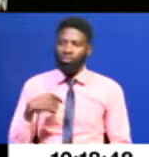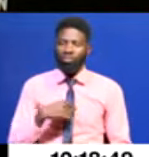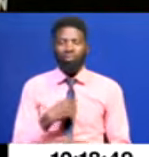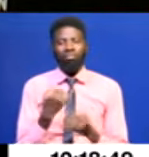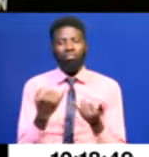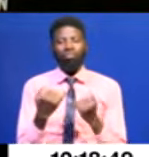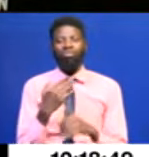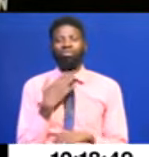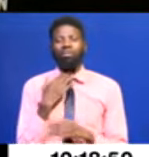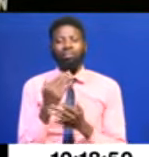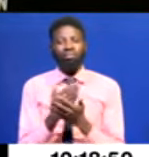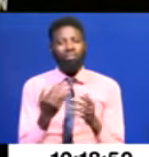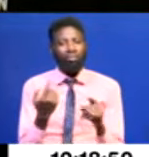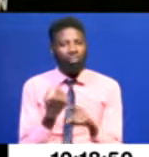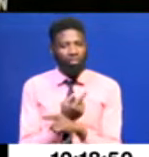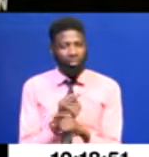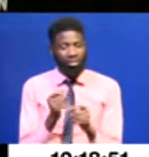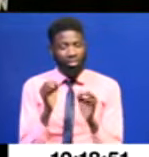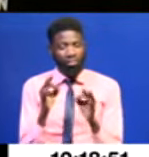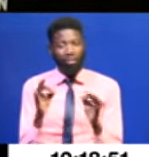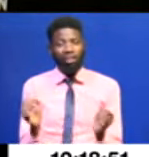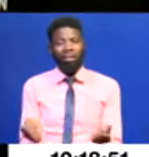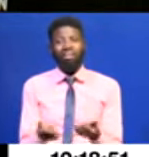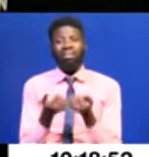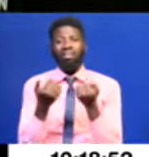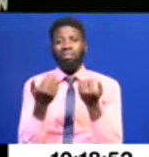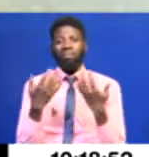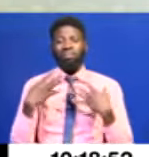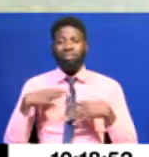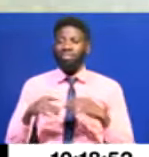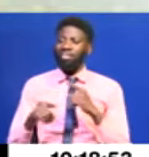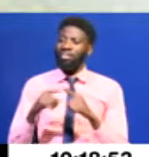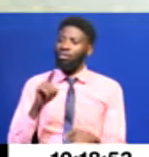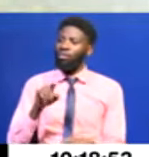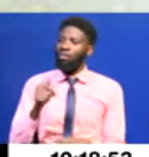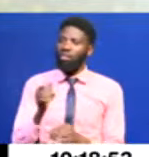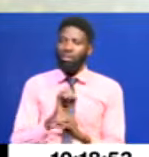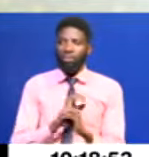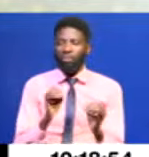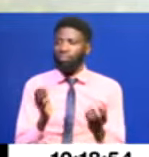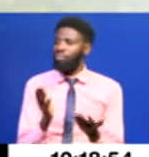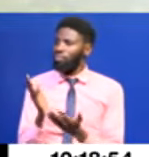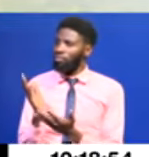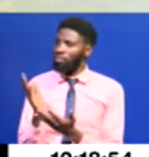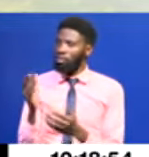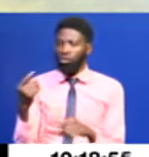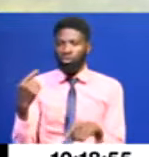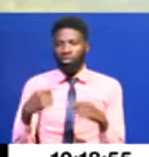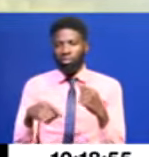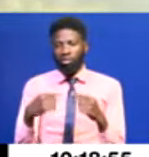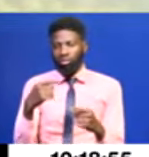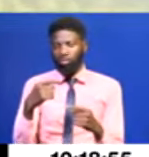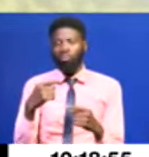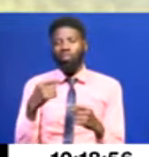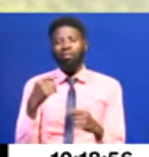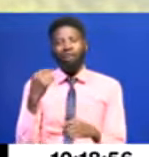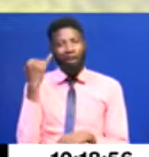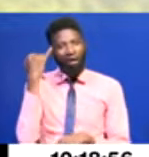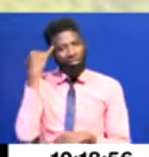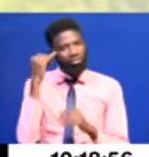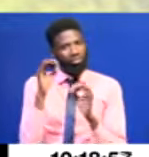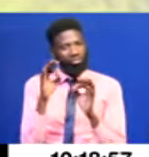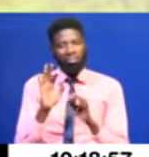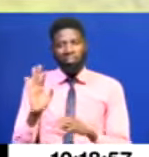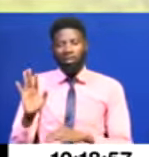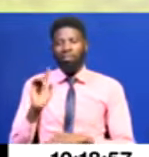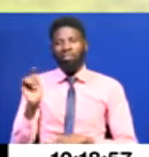something different. What if we do not get to the point of people killing each other? My Kenya My Story competition, an ingenious program implemented by Kenya